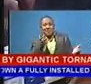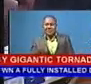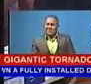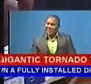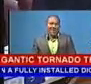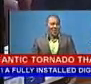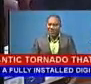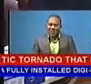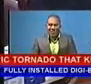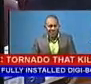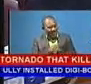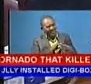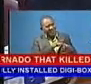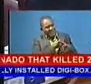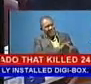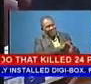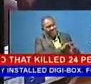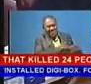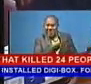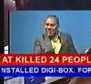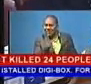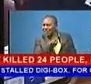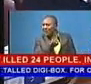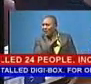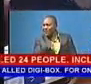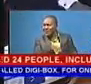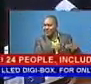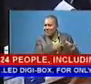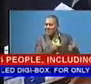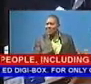estimation, I'm not part of the duel. I am very much part of it.